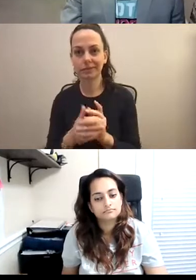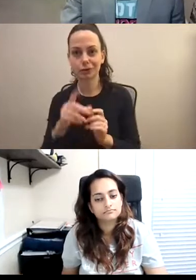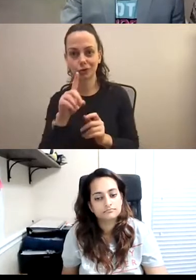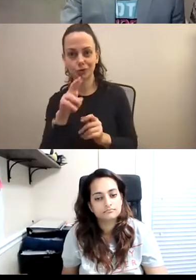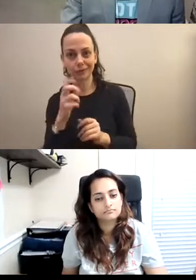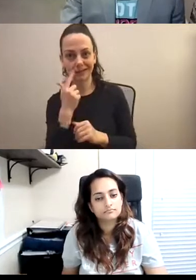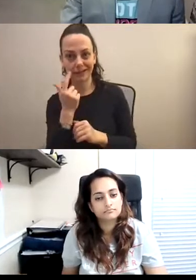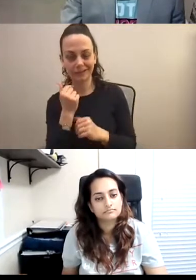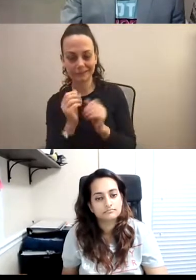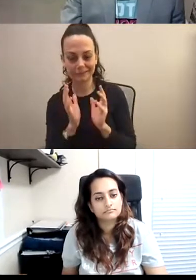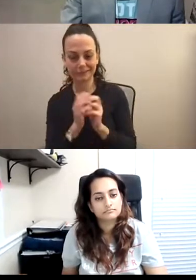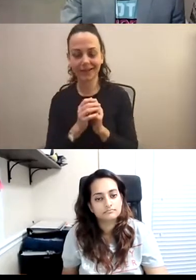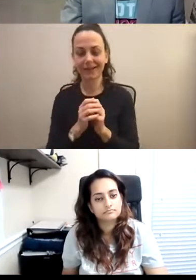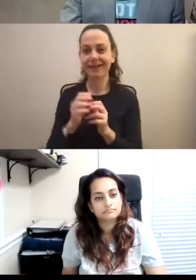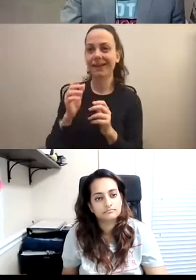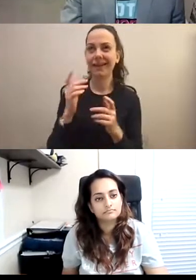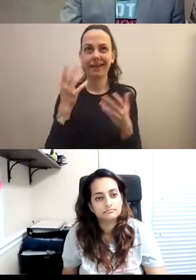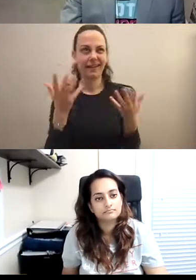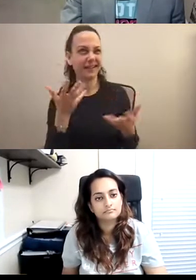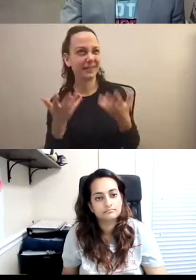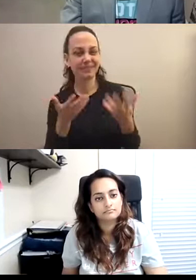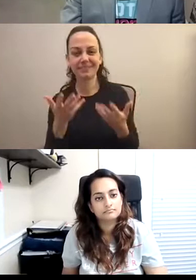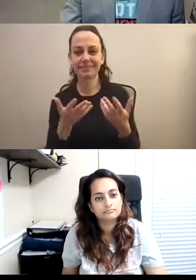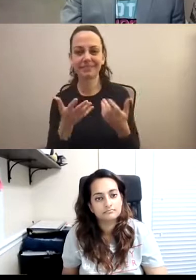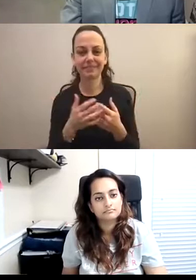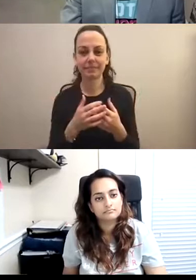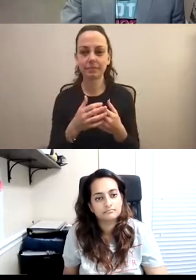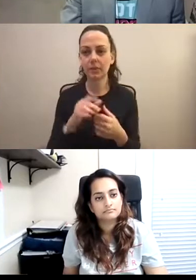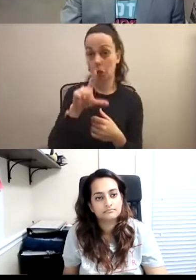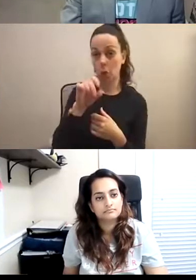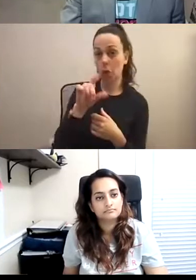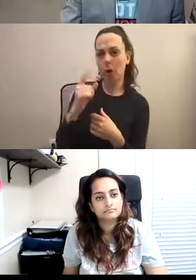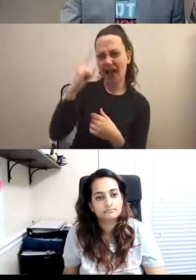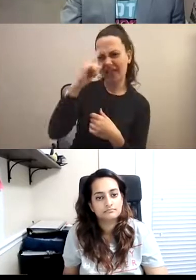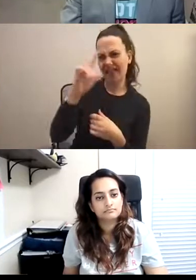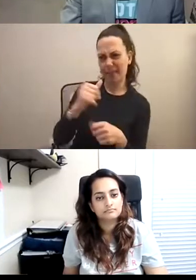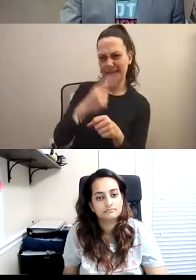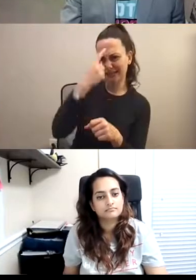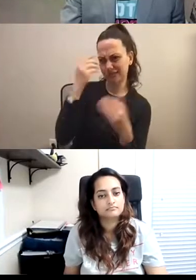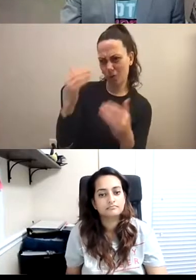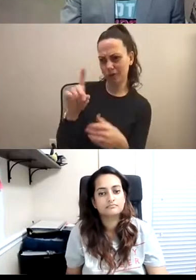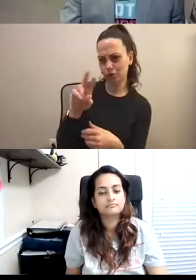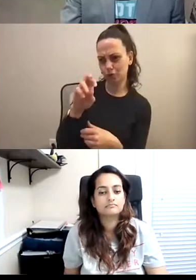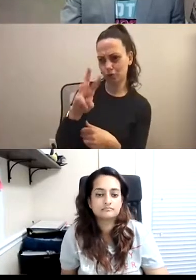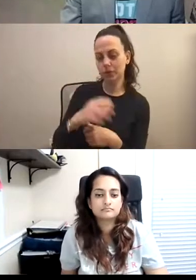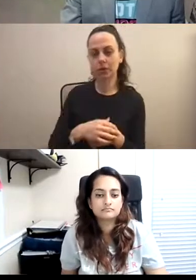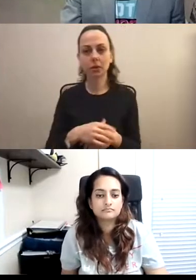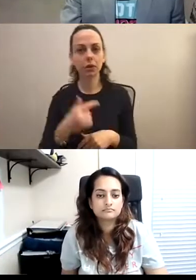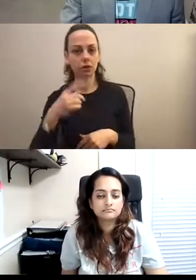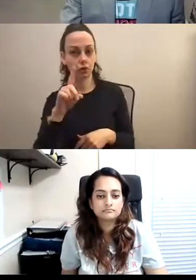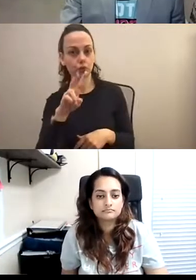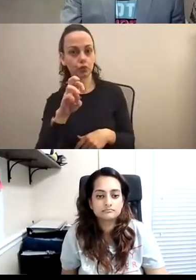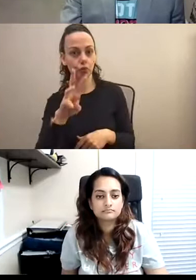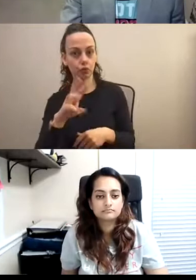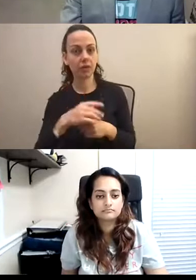I know. I think that makes sense. Go ahead, Drew. I mean, I guess